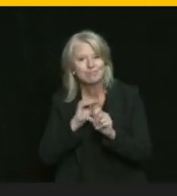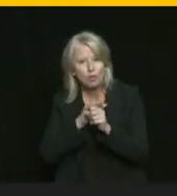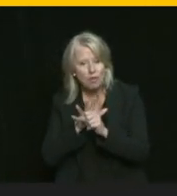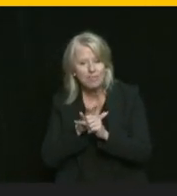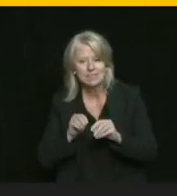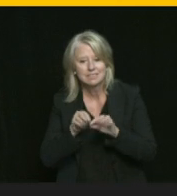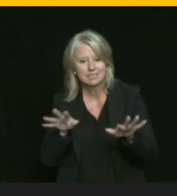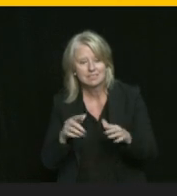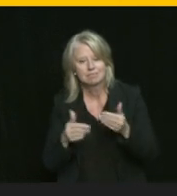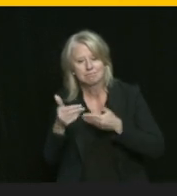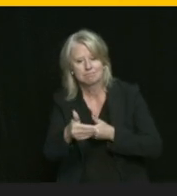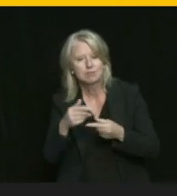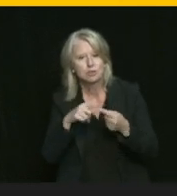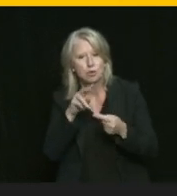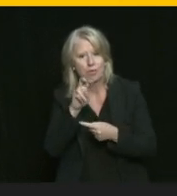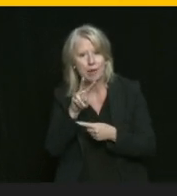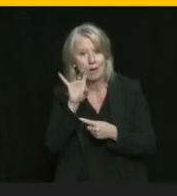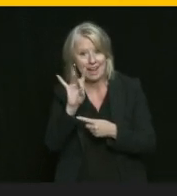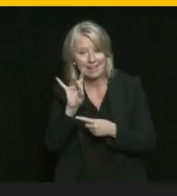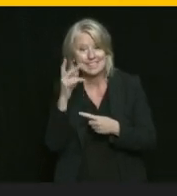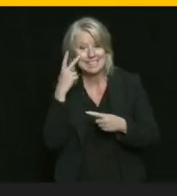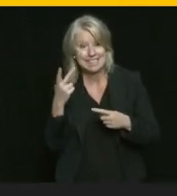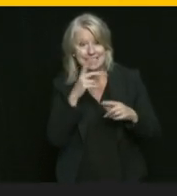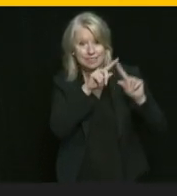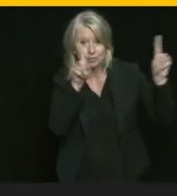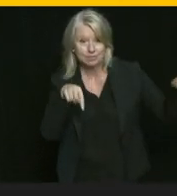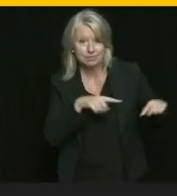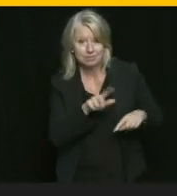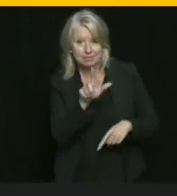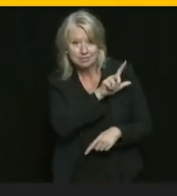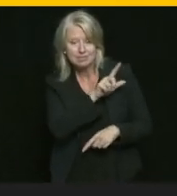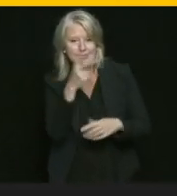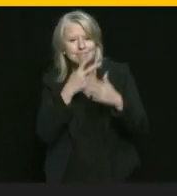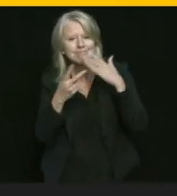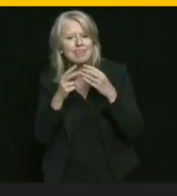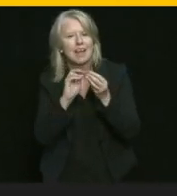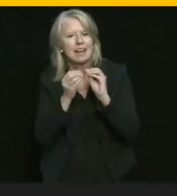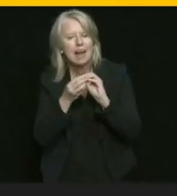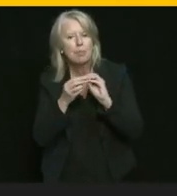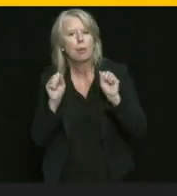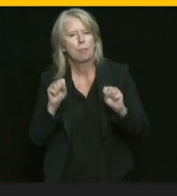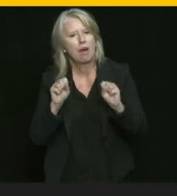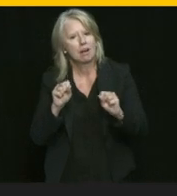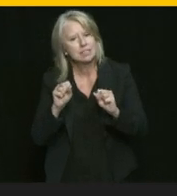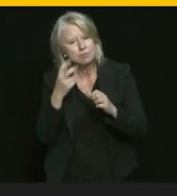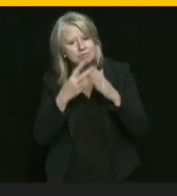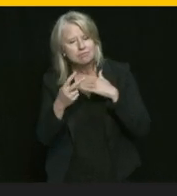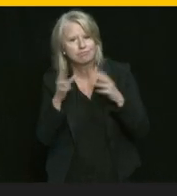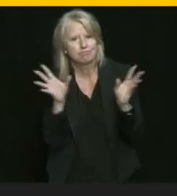November the 8th. The graph on the left shows the predicted number of cases could be in the range of